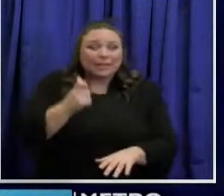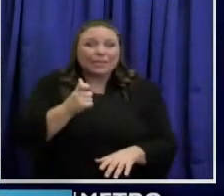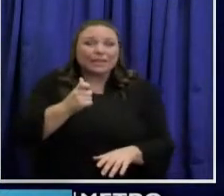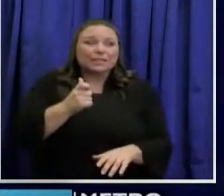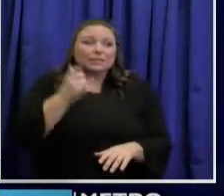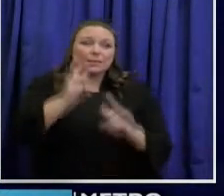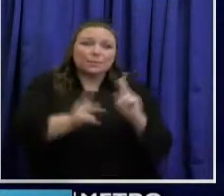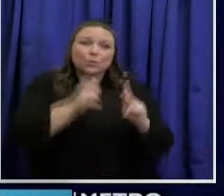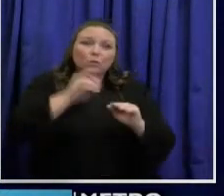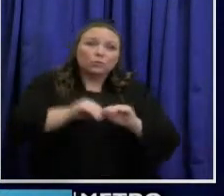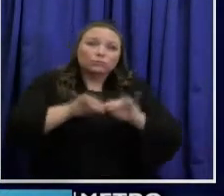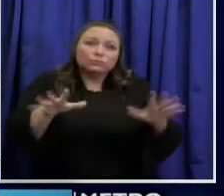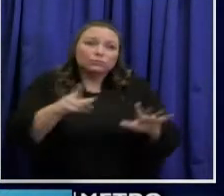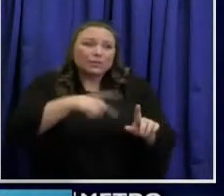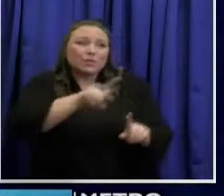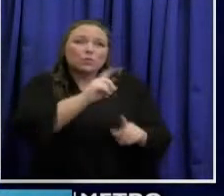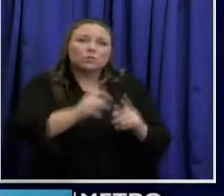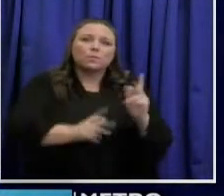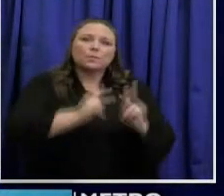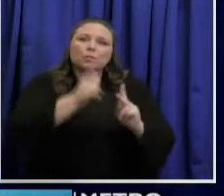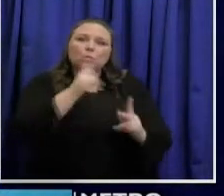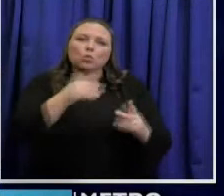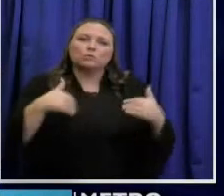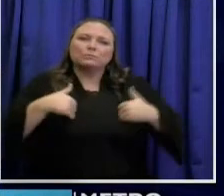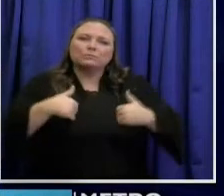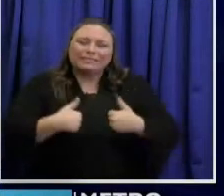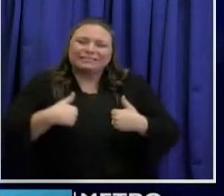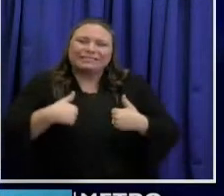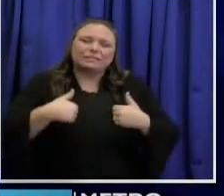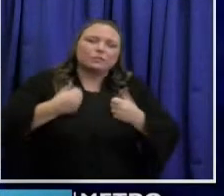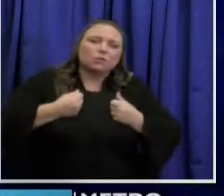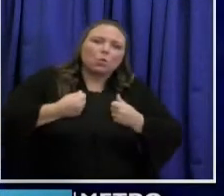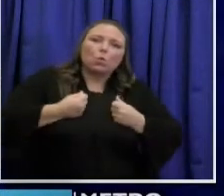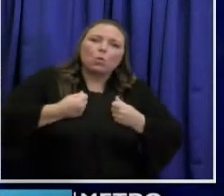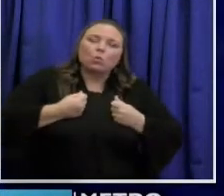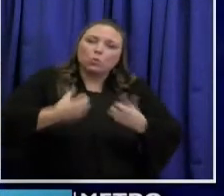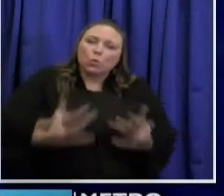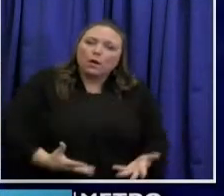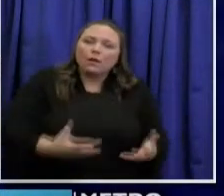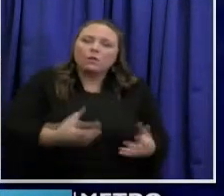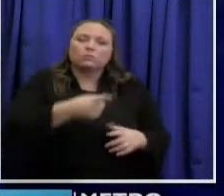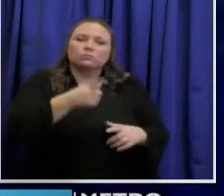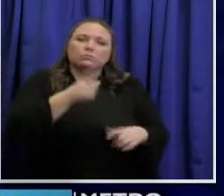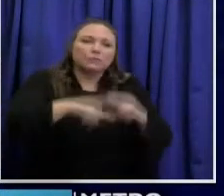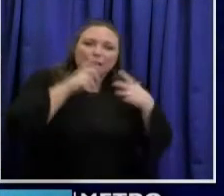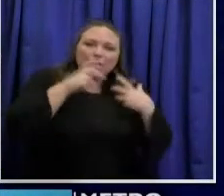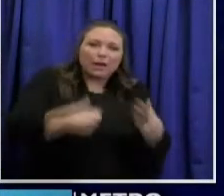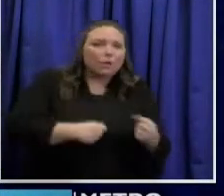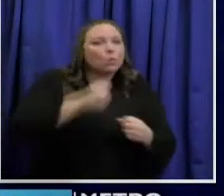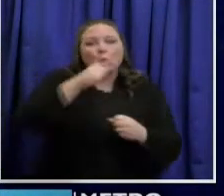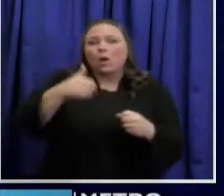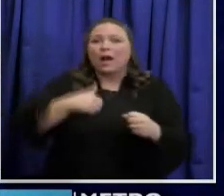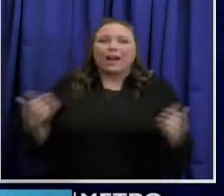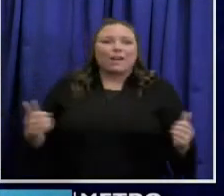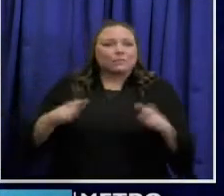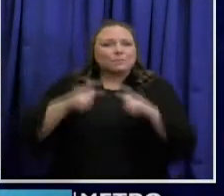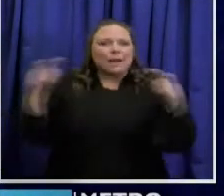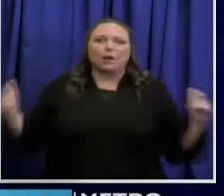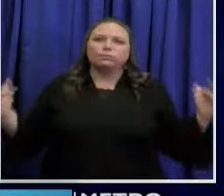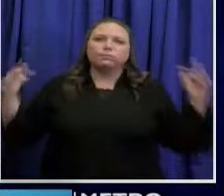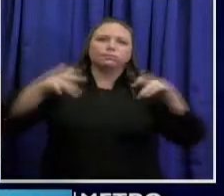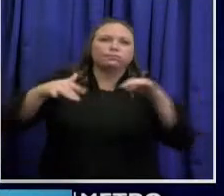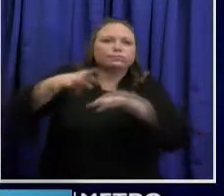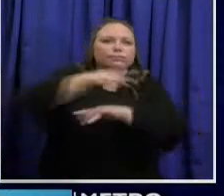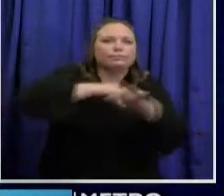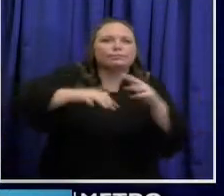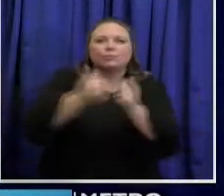that it spreads to may be the medically vulnerable. We're not going to have a big family dinner just like the mayor with our extended family this year. And I'm asking